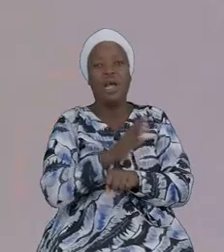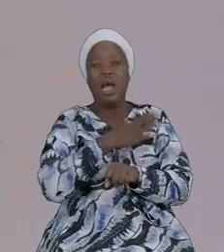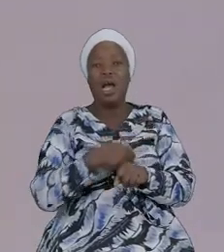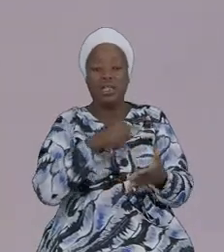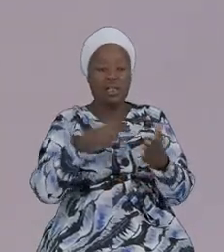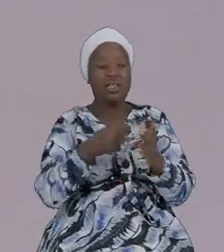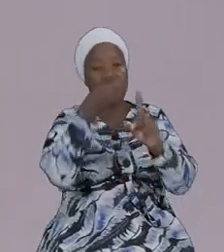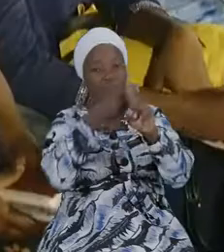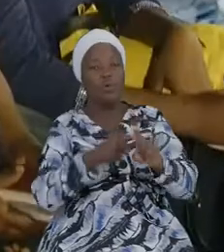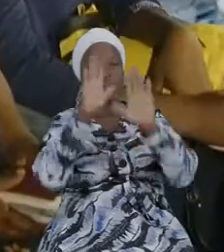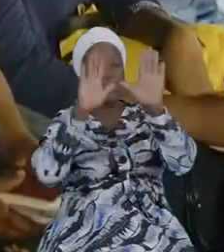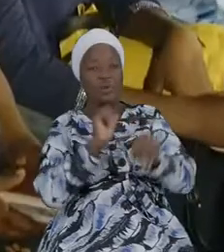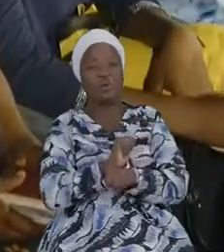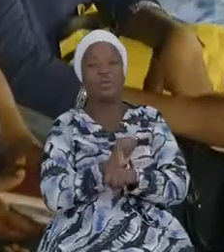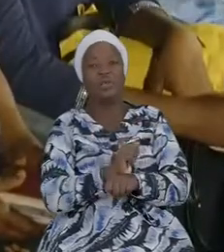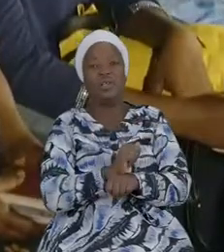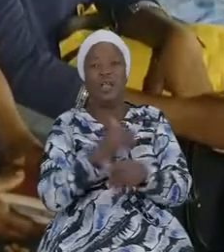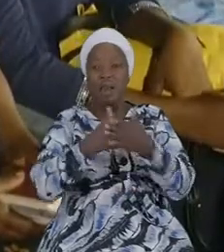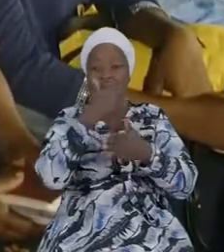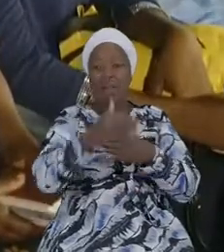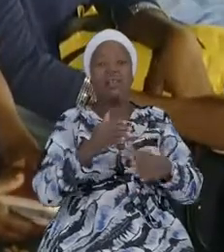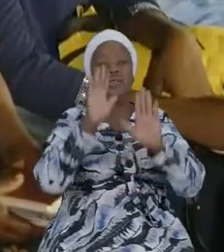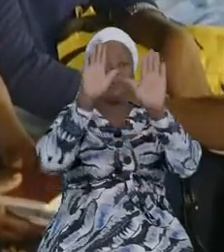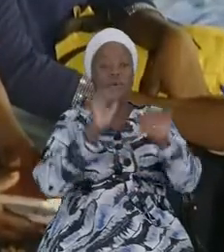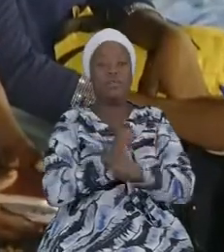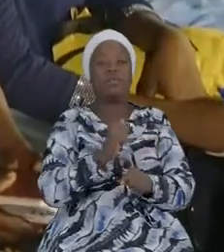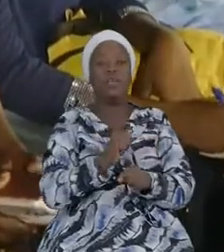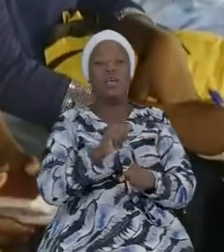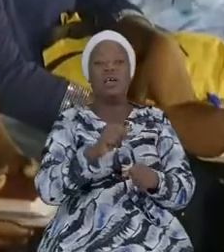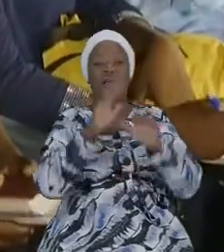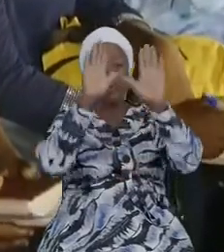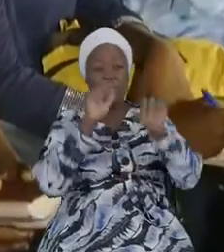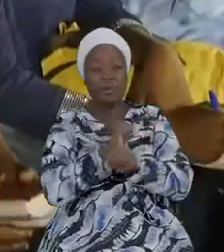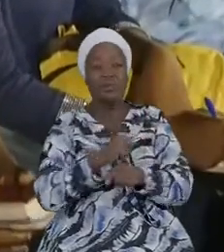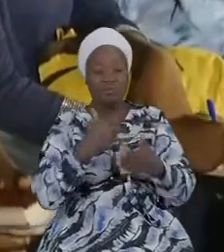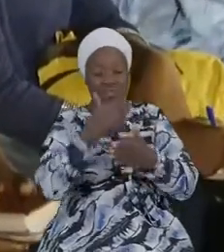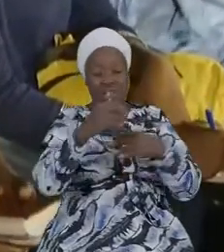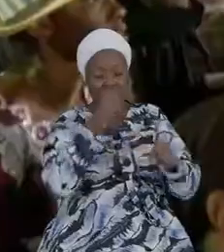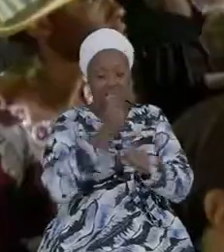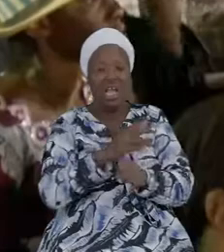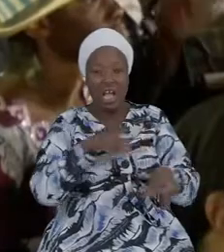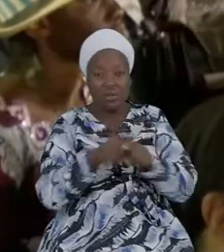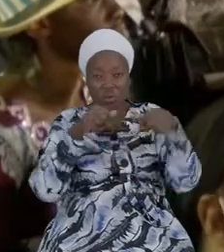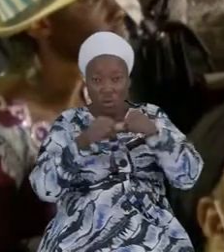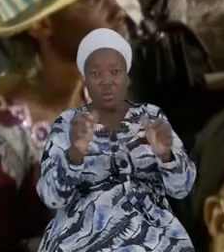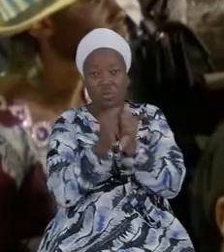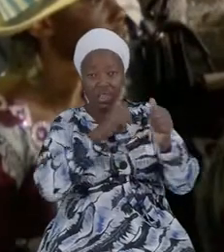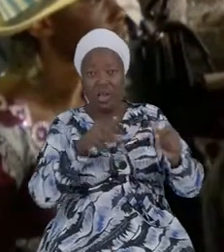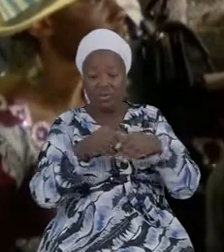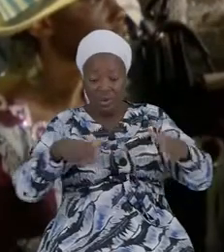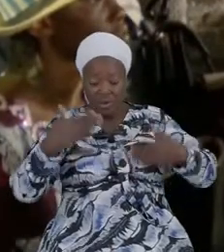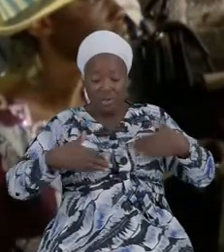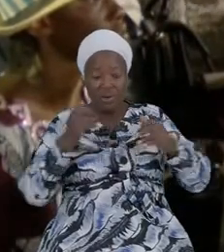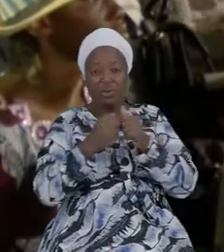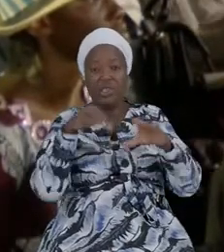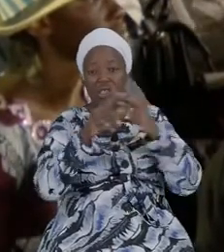this month, miracle. Next month, next year, as you follow along and you are rejoicing in the